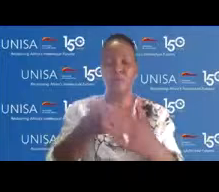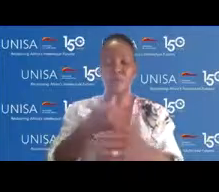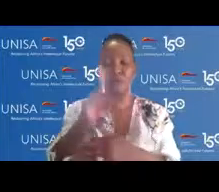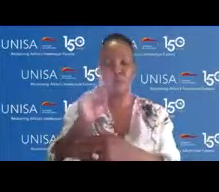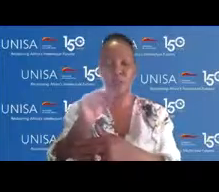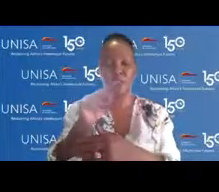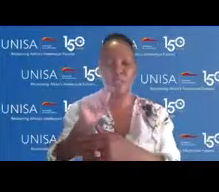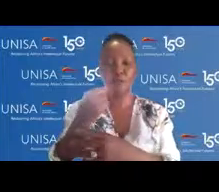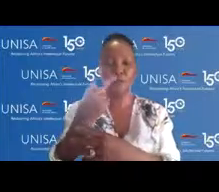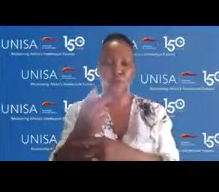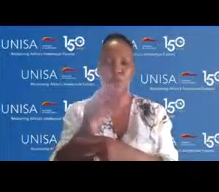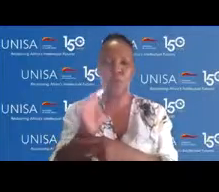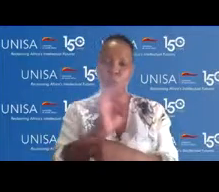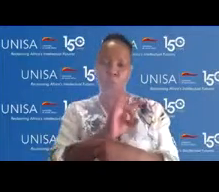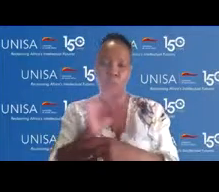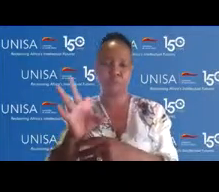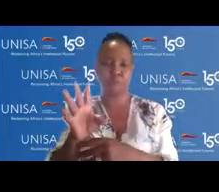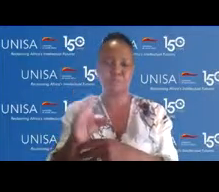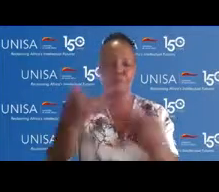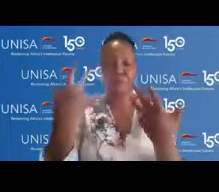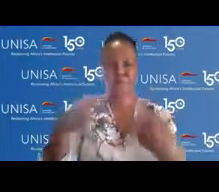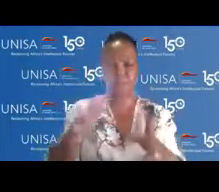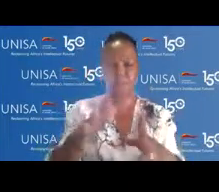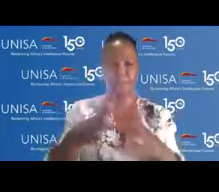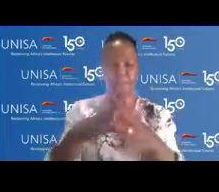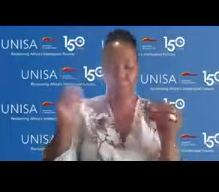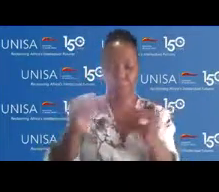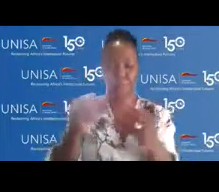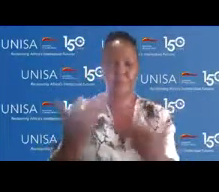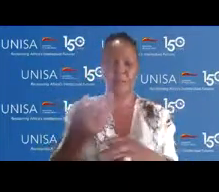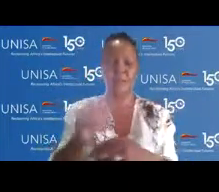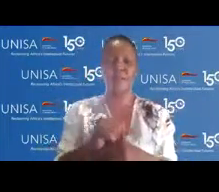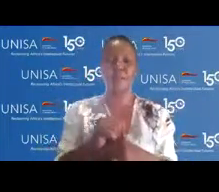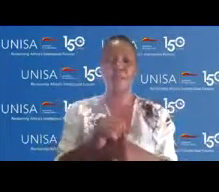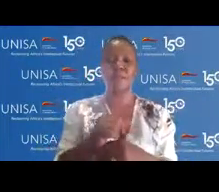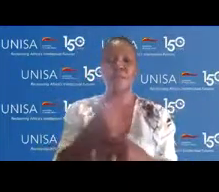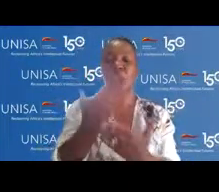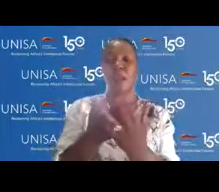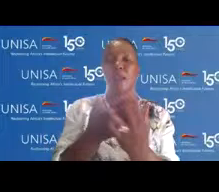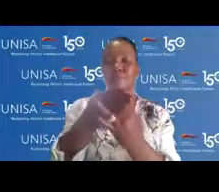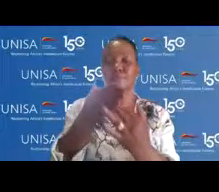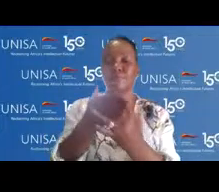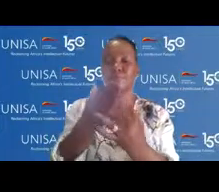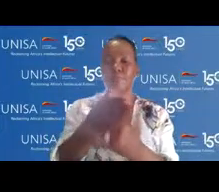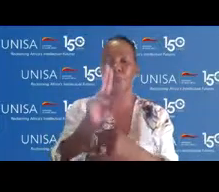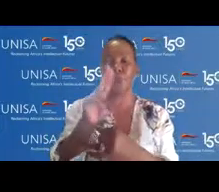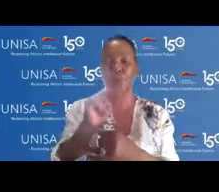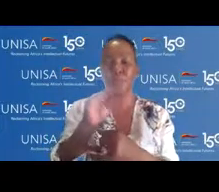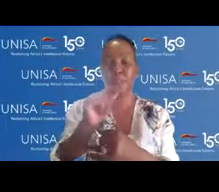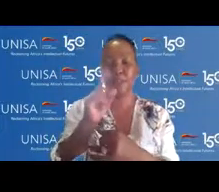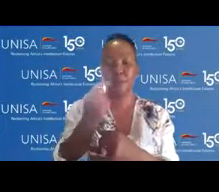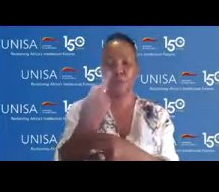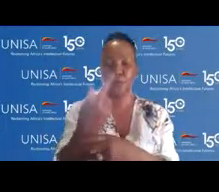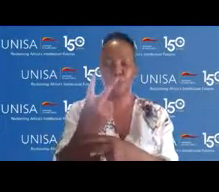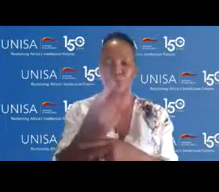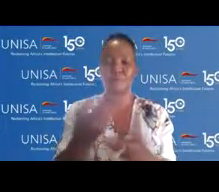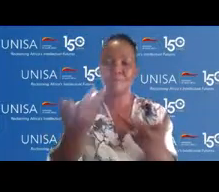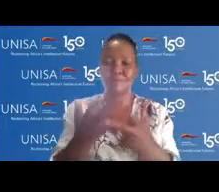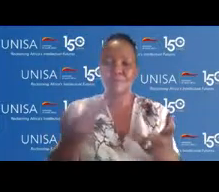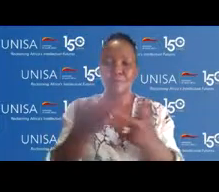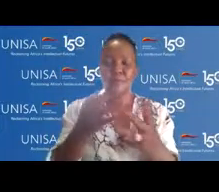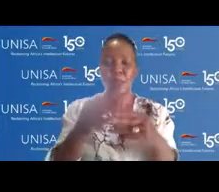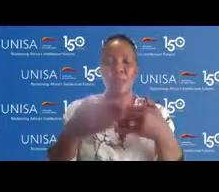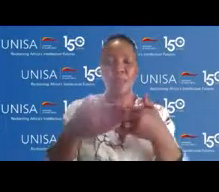once you view the conclusion, you will be able to access Unit 2. And that is where we will be starting